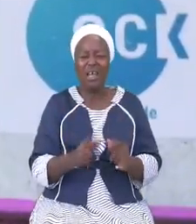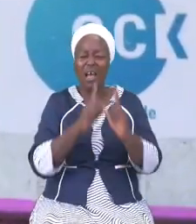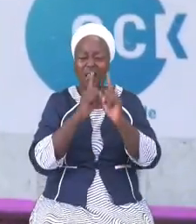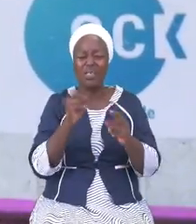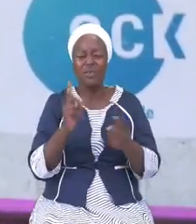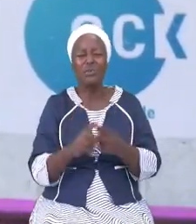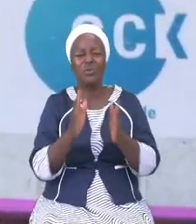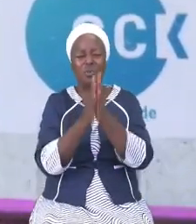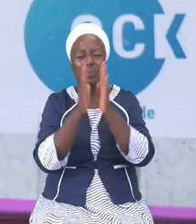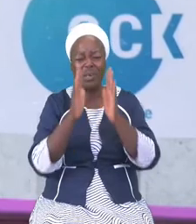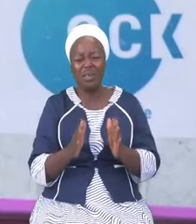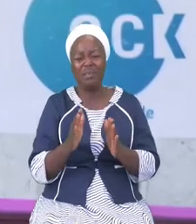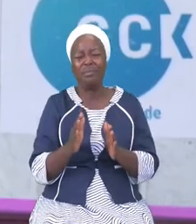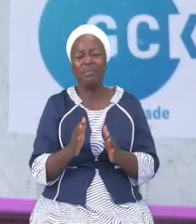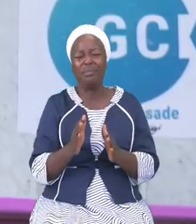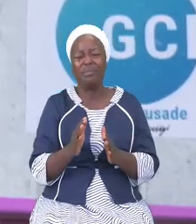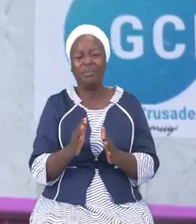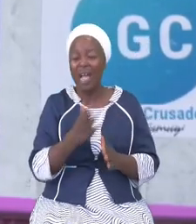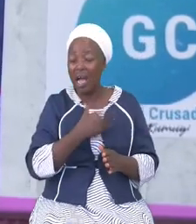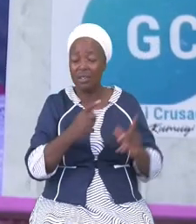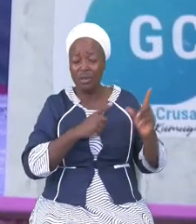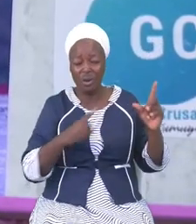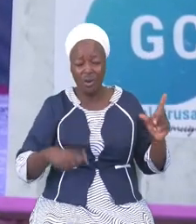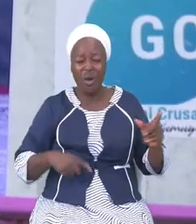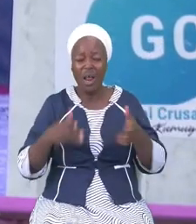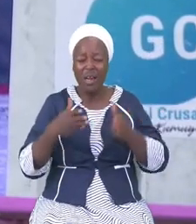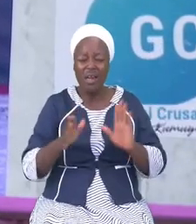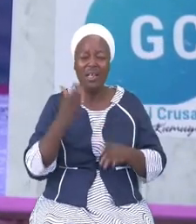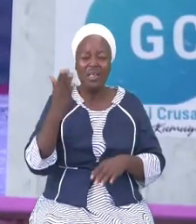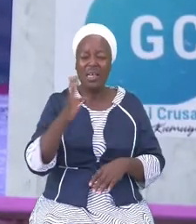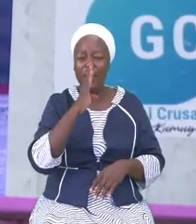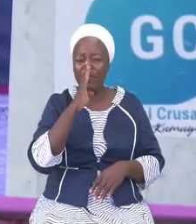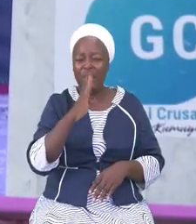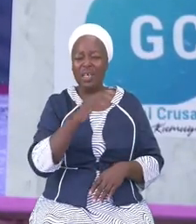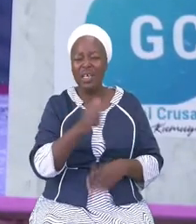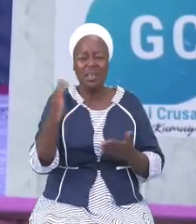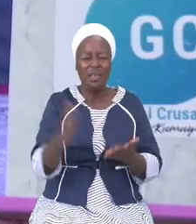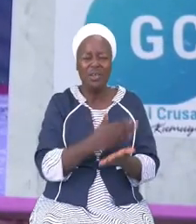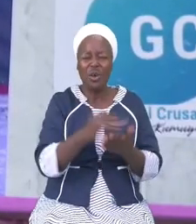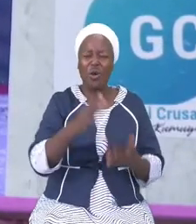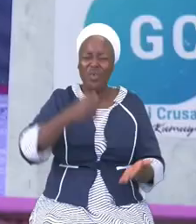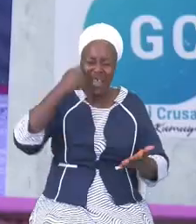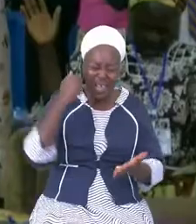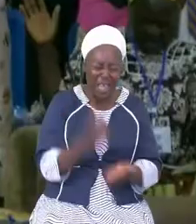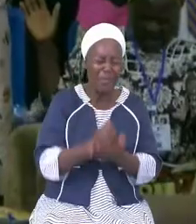to prayer. Amen. And Lord, let there be a chorus of amen in